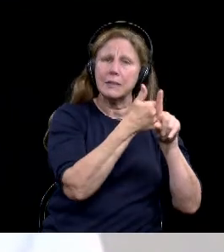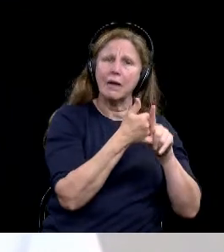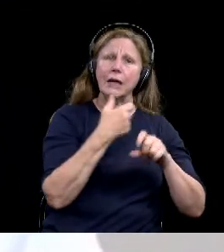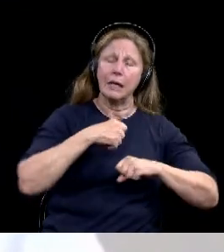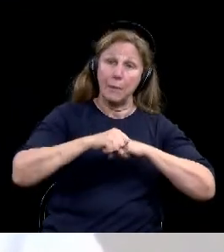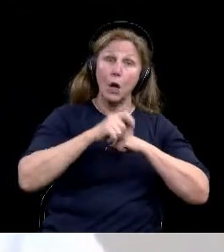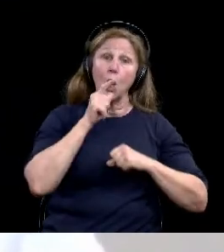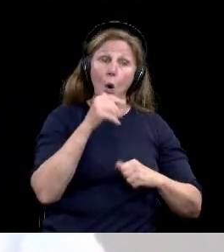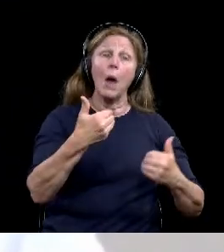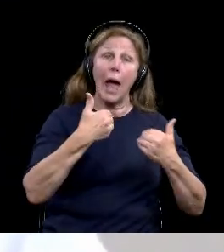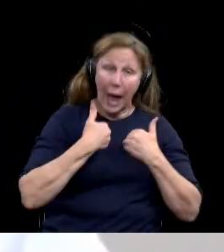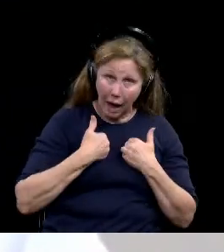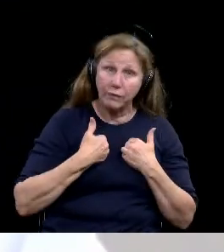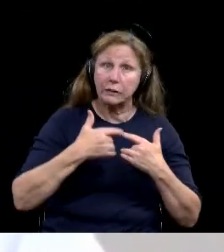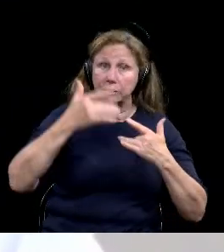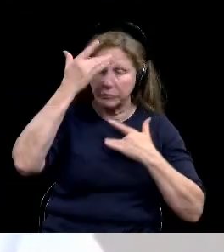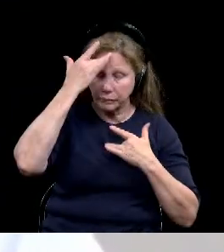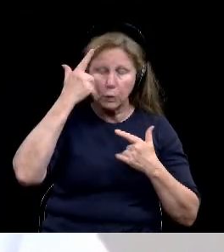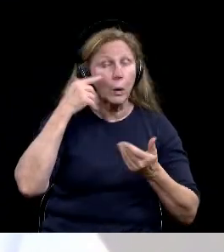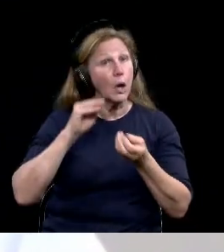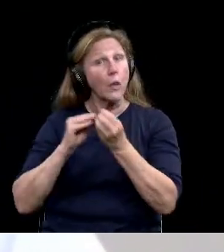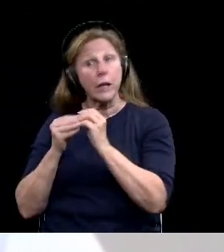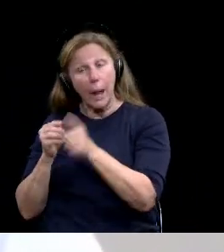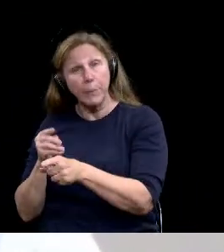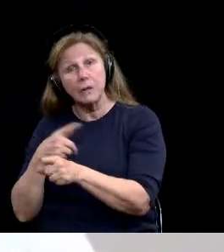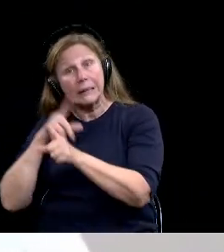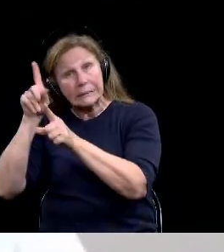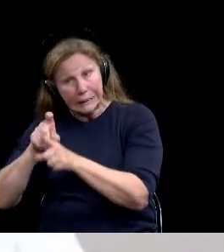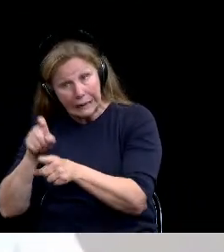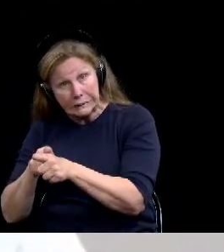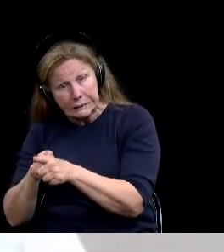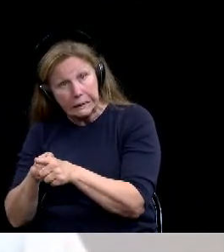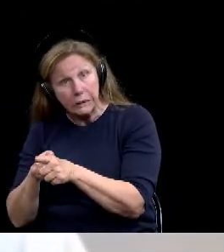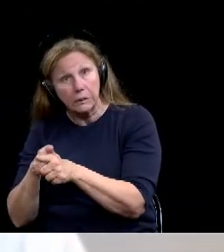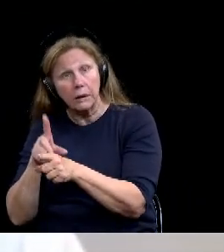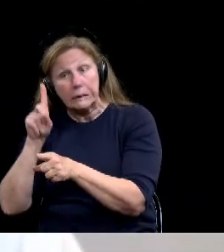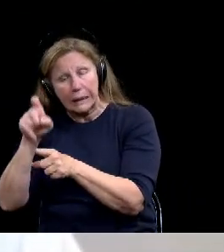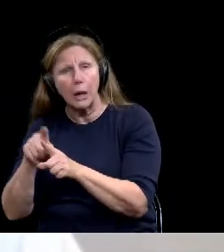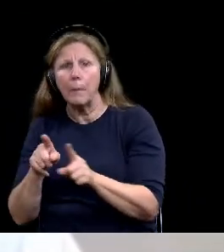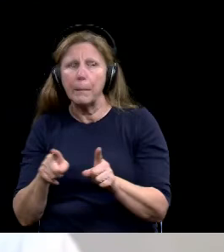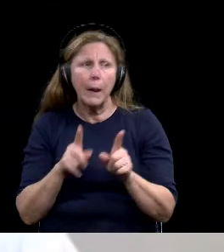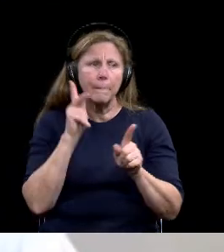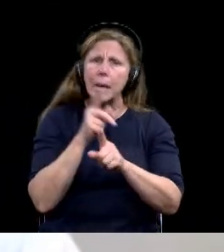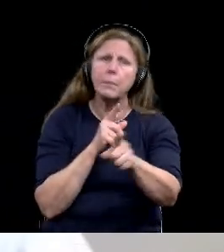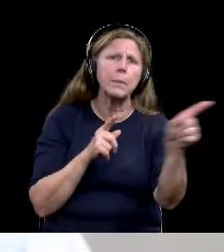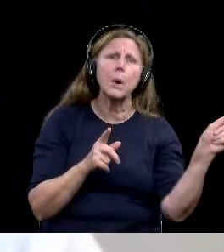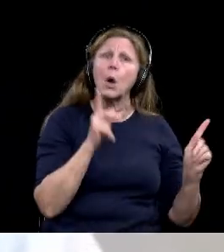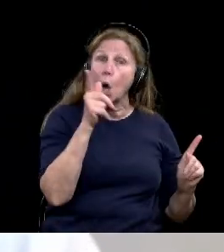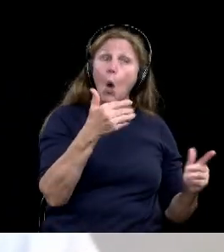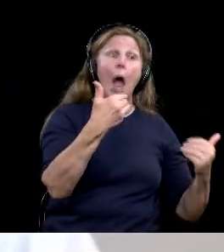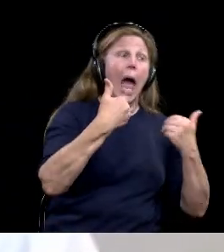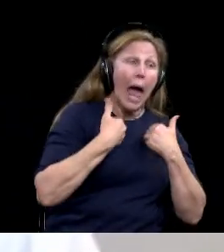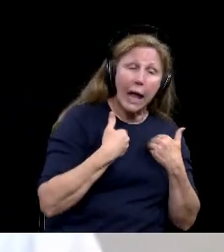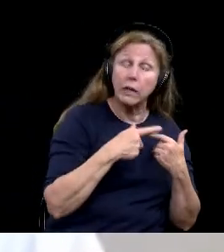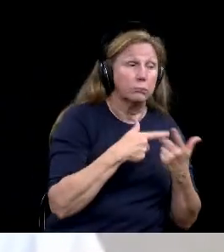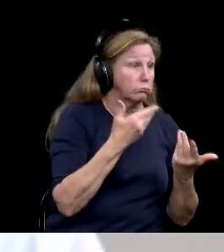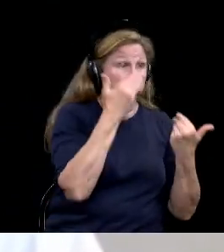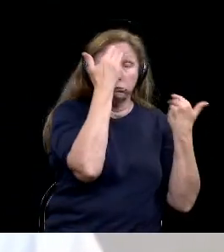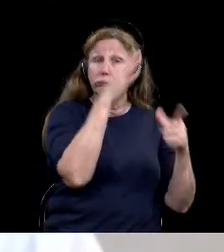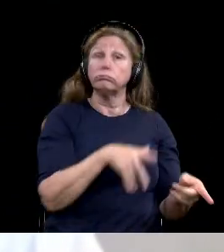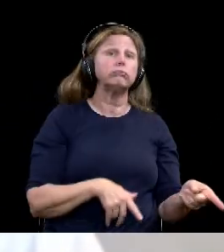of asymptomatic disease that's been spread, and we don't know the total population that has had the infection and so have some immunity to